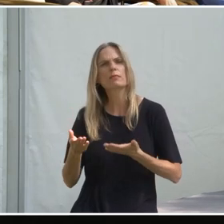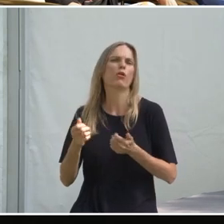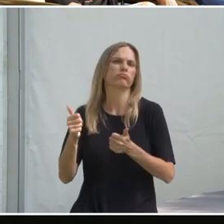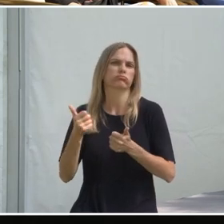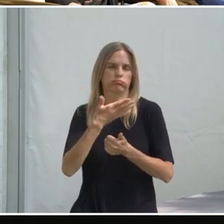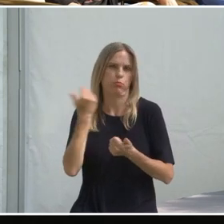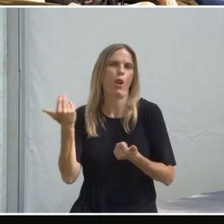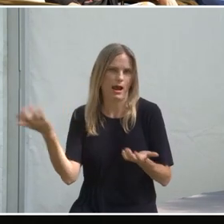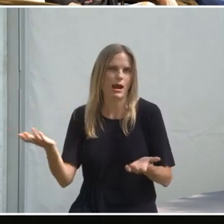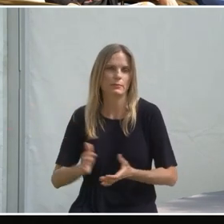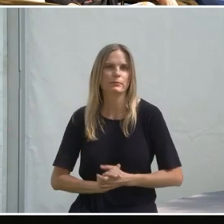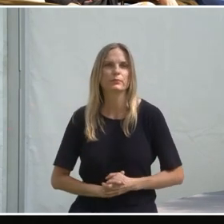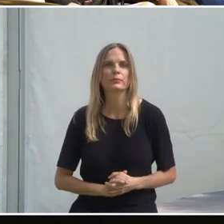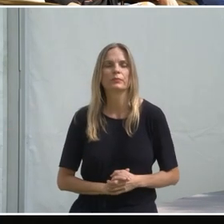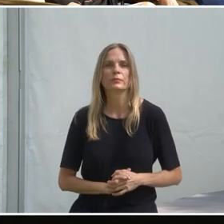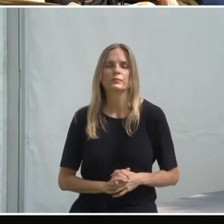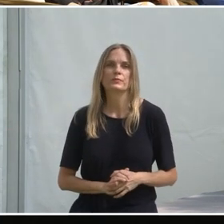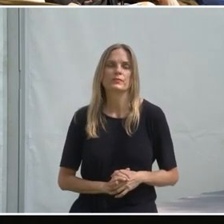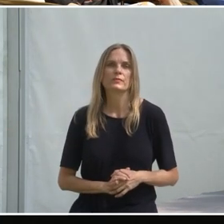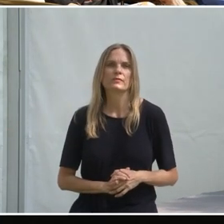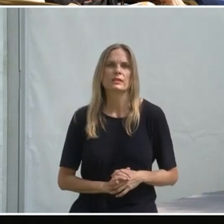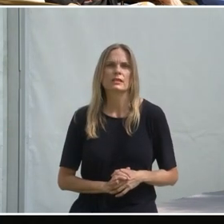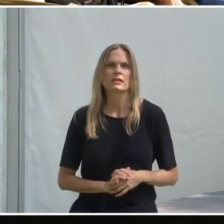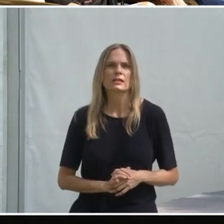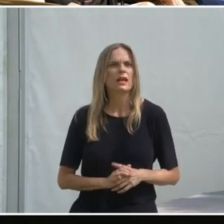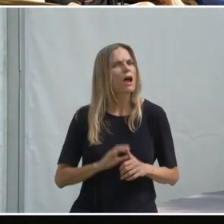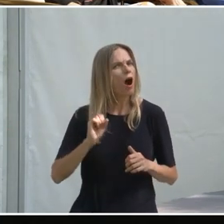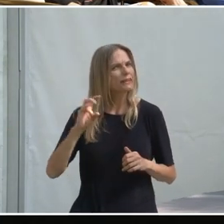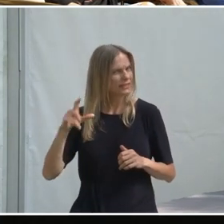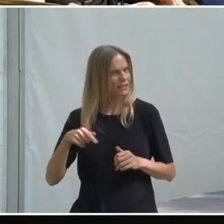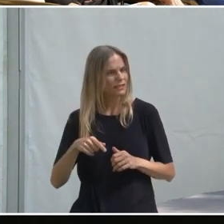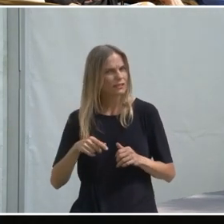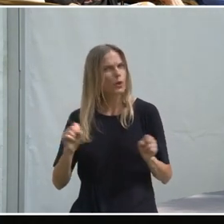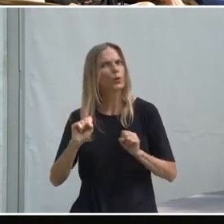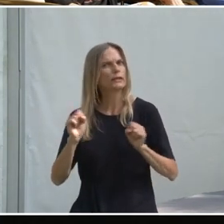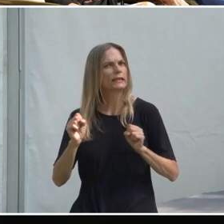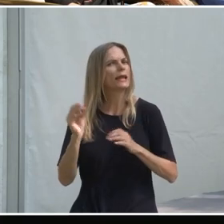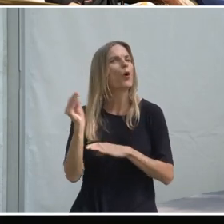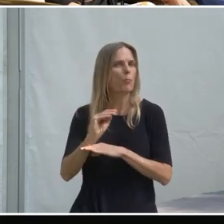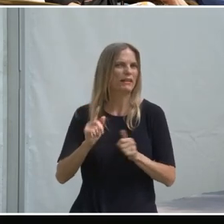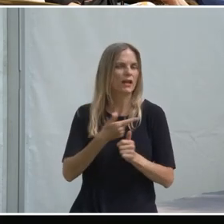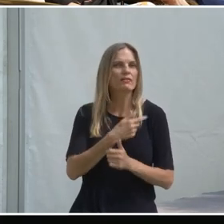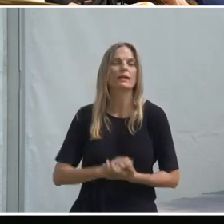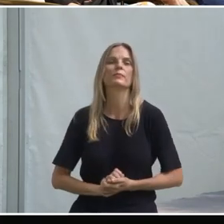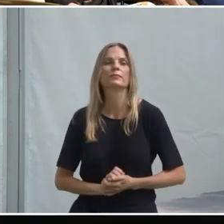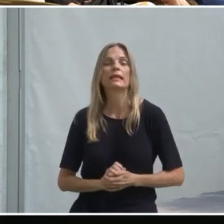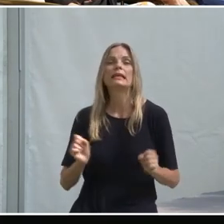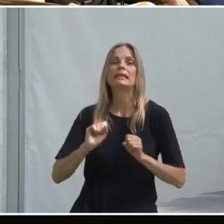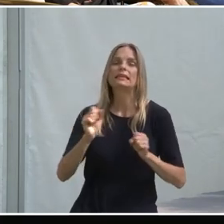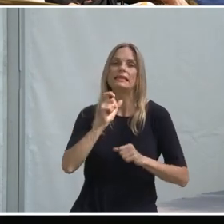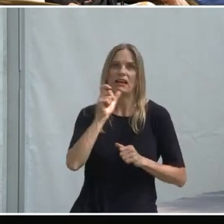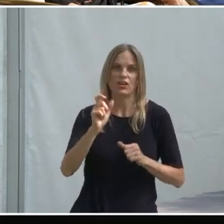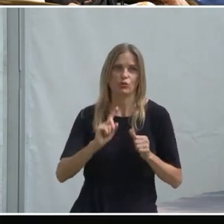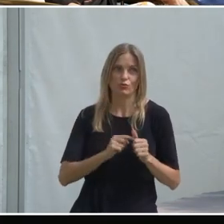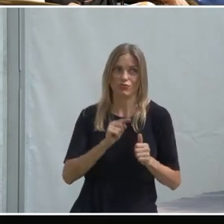outside the collective, the social. Annie, you had a quick. It has to be a quick comment. Just a quick answer to you. You